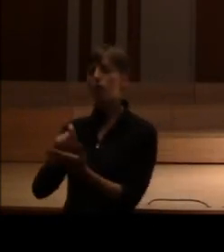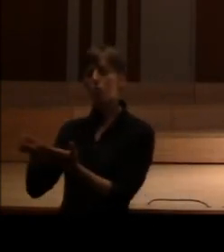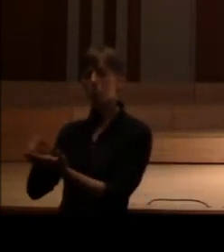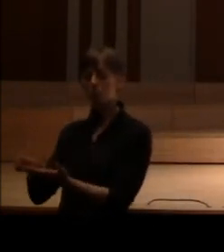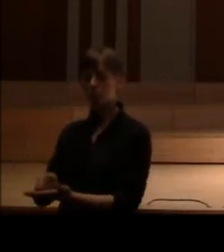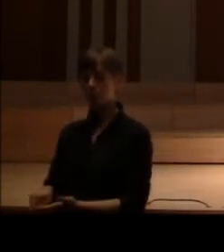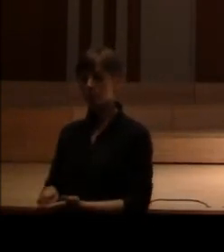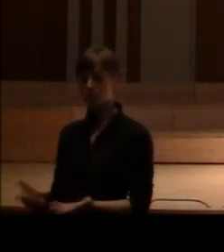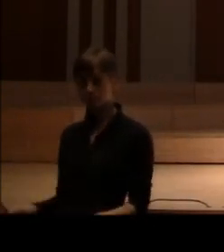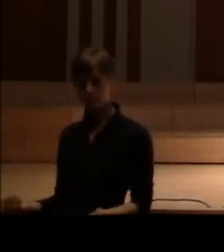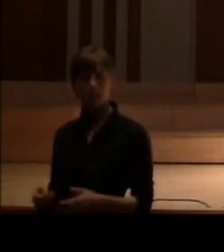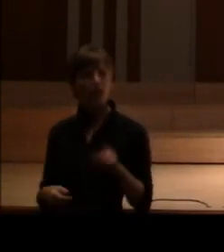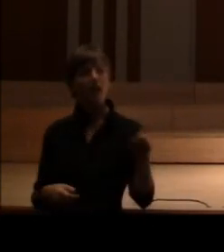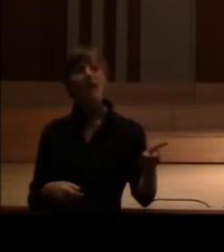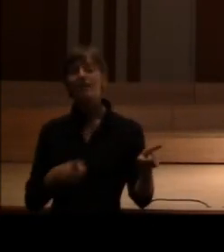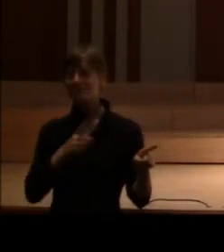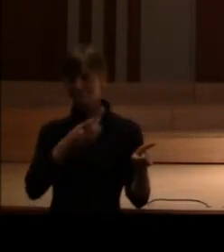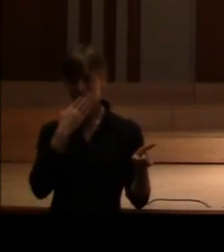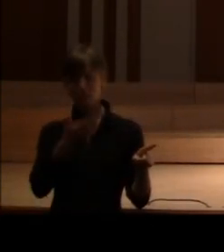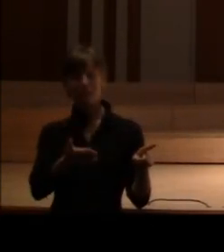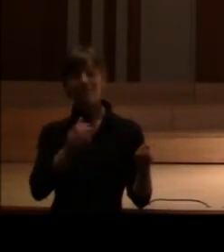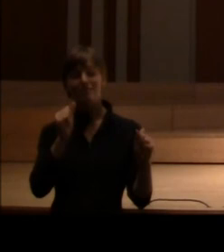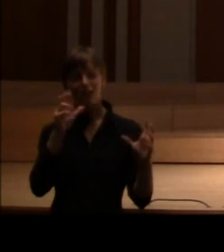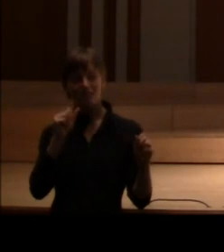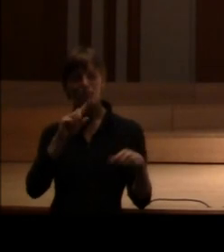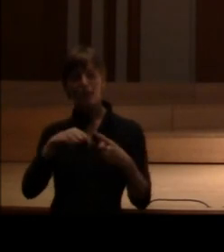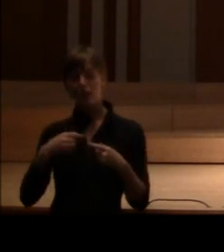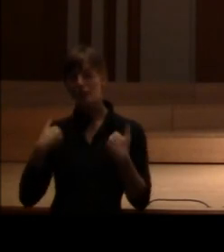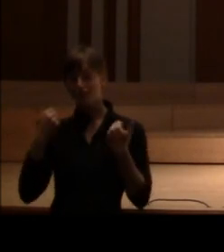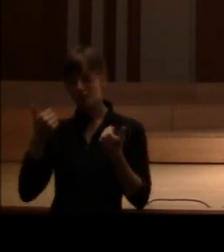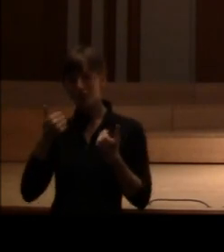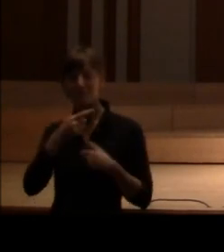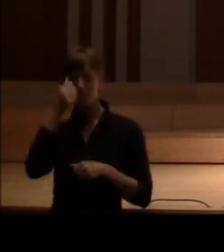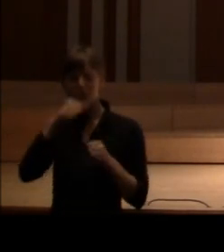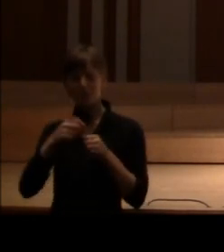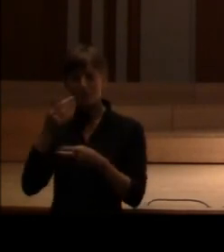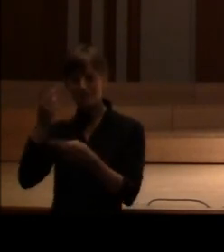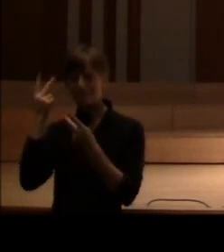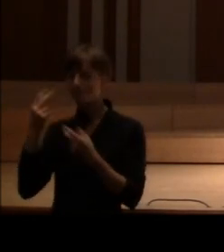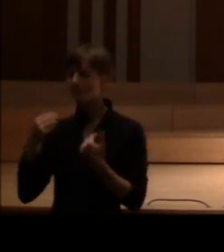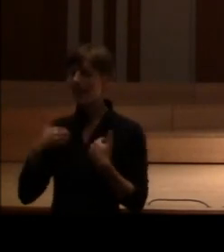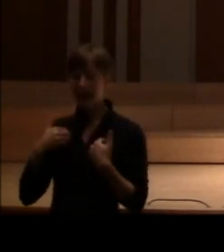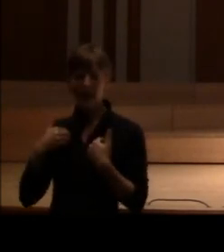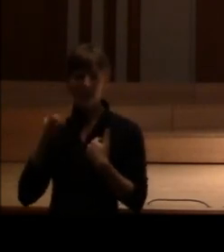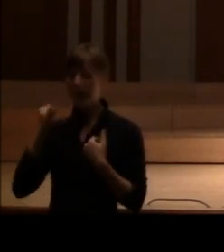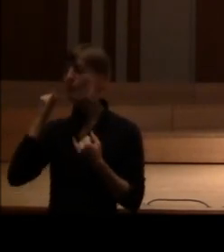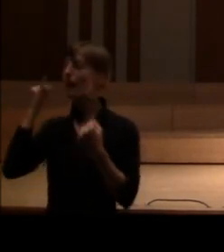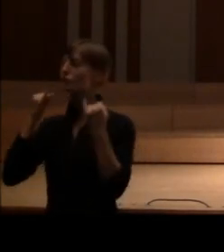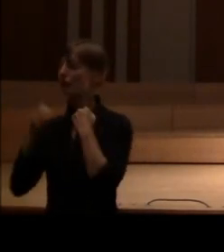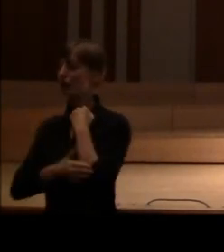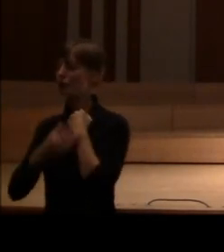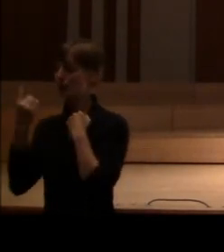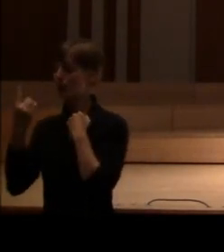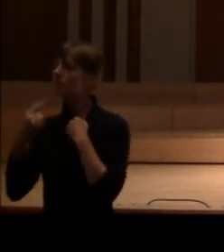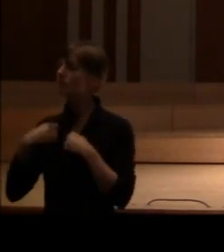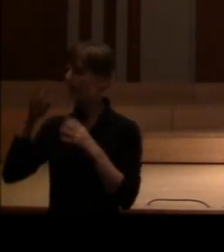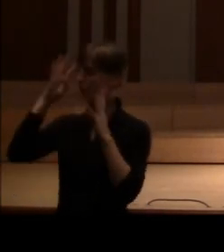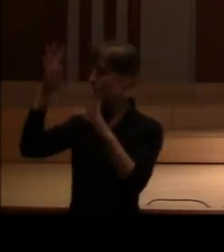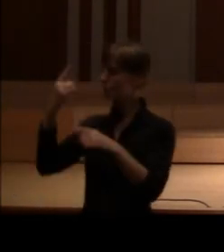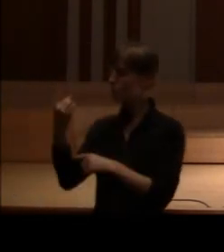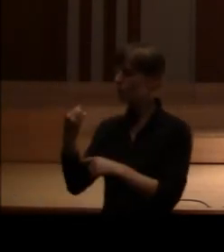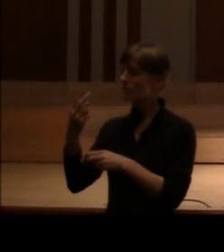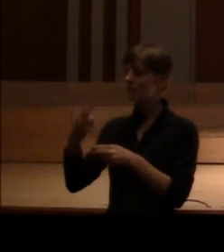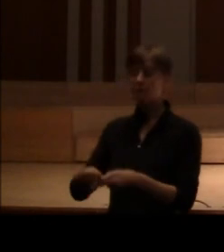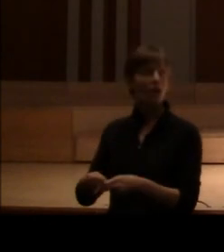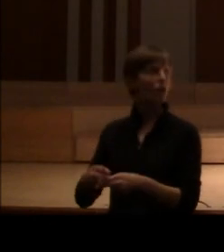That's awesome. That actually brings to mind, when I was also younger, we had this activity, the imaginary country one. I came up with one